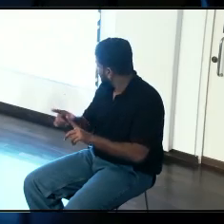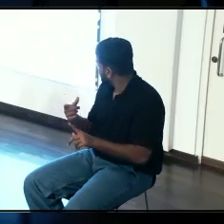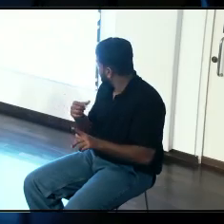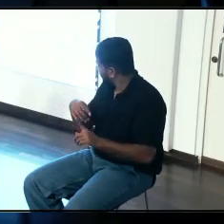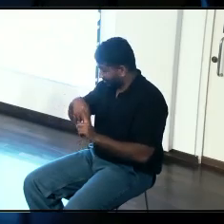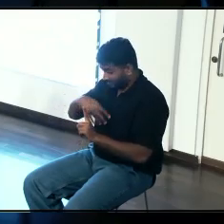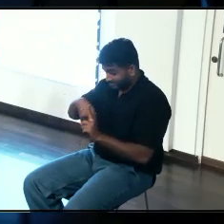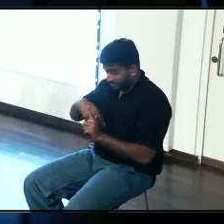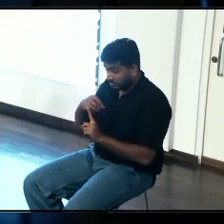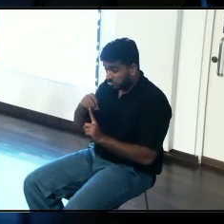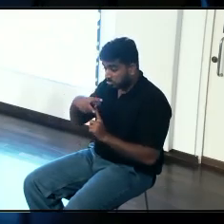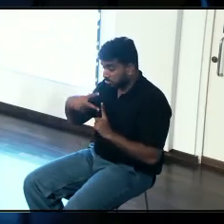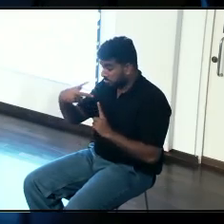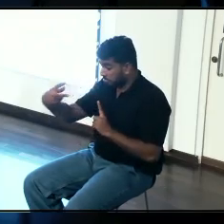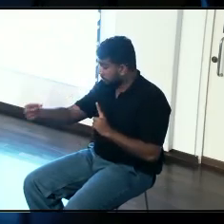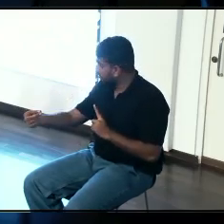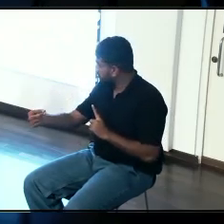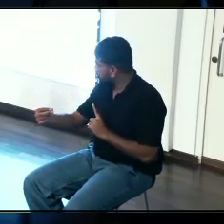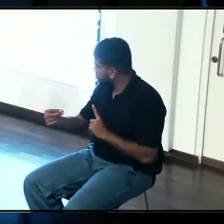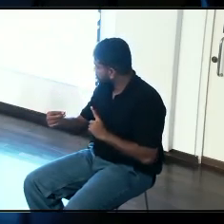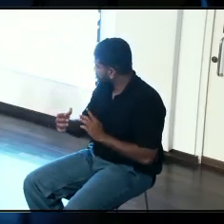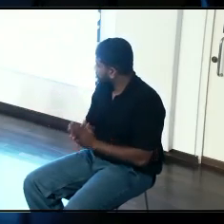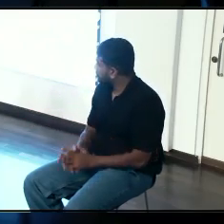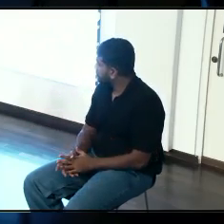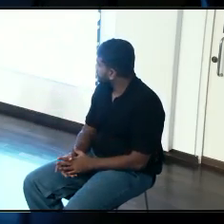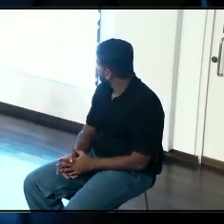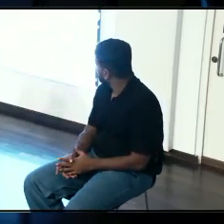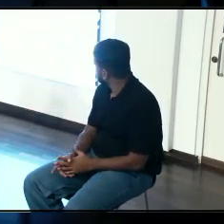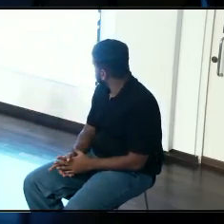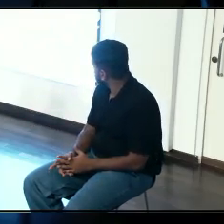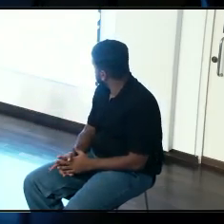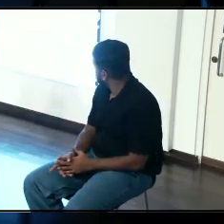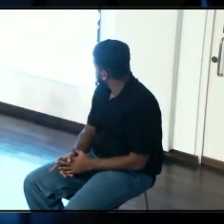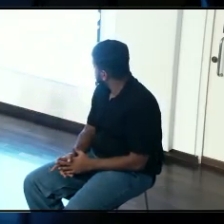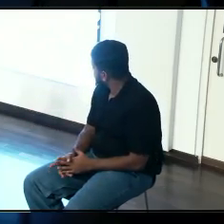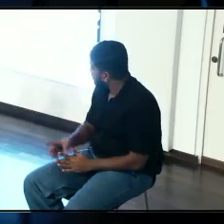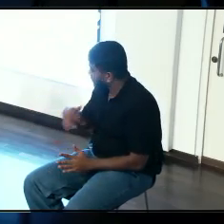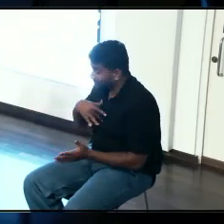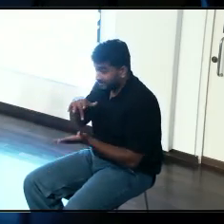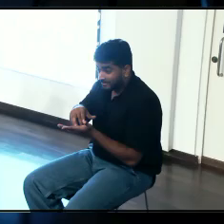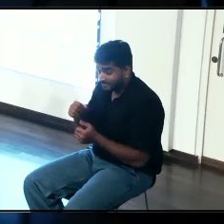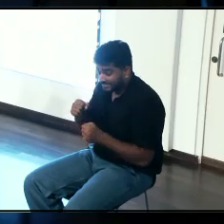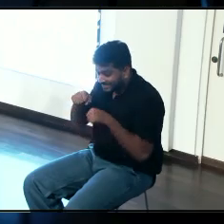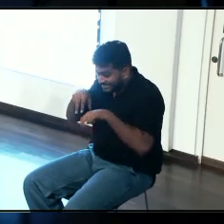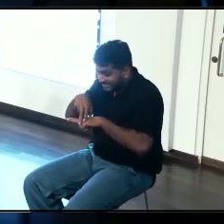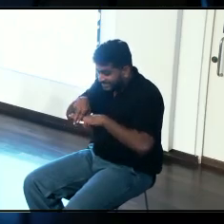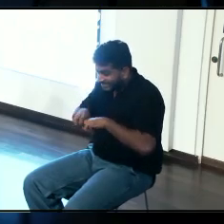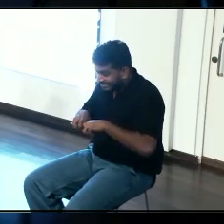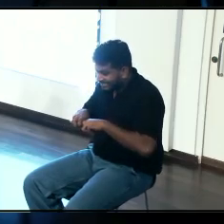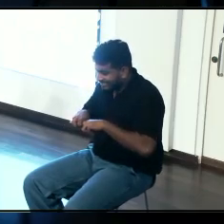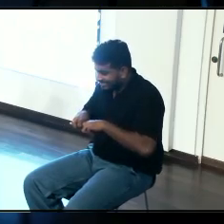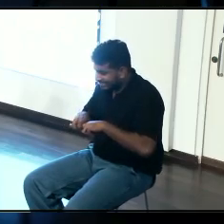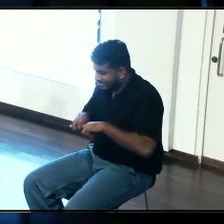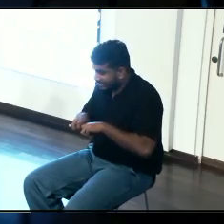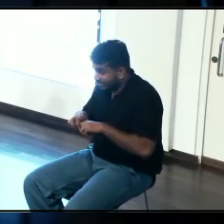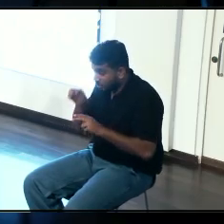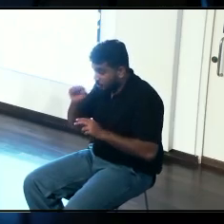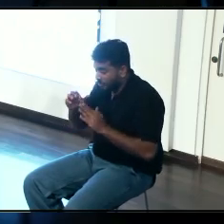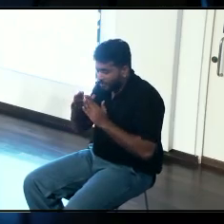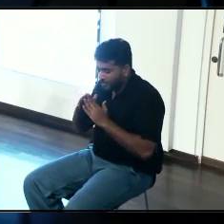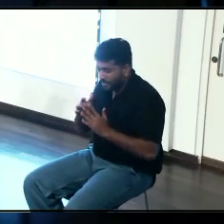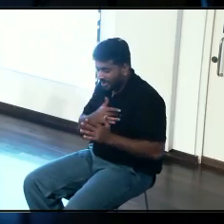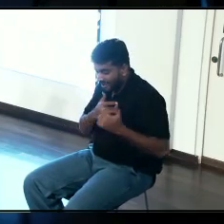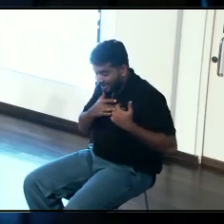balcony outside, past the entrada, through the liminal space in which she sits, into the very heart of the home,